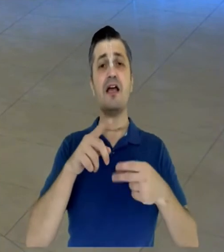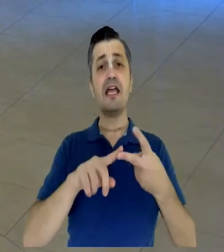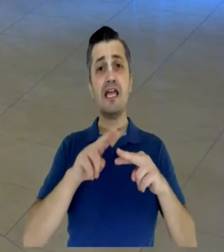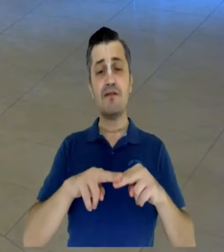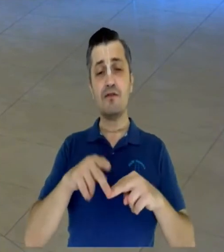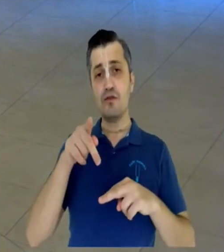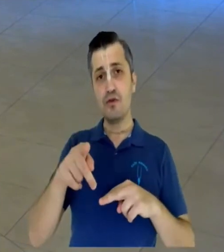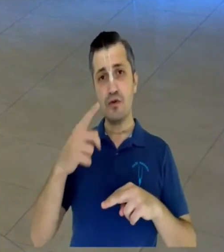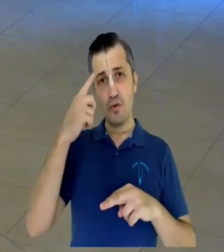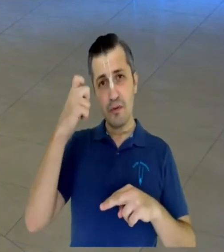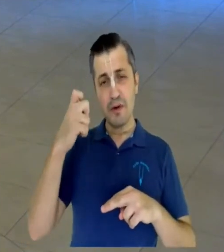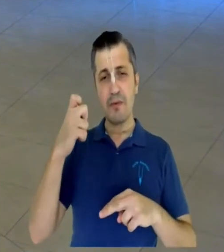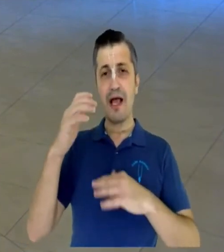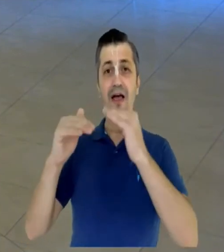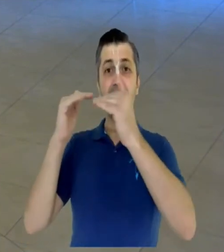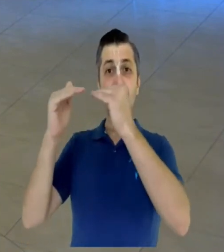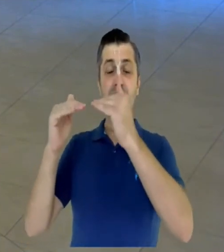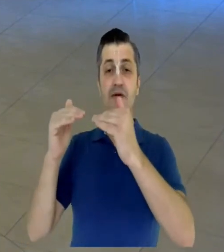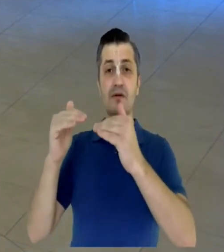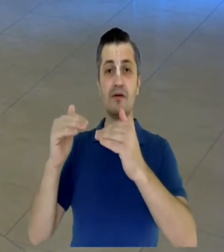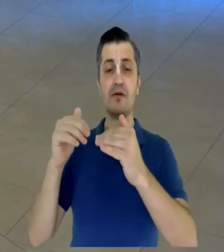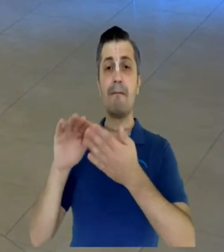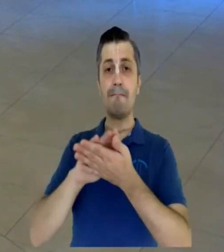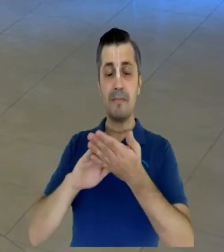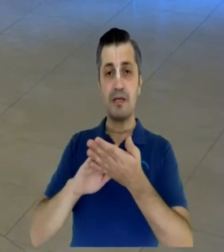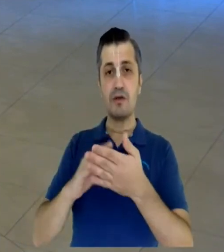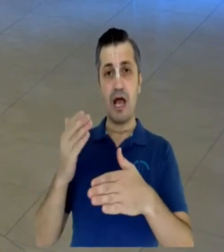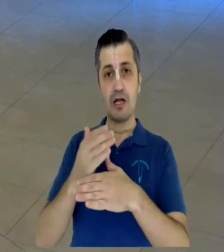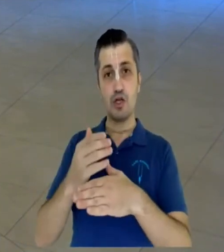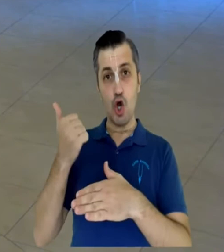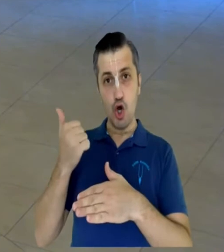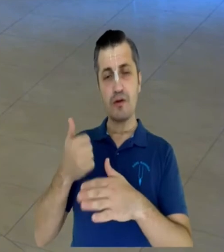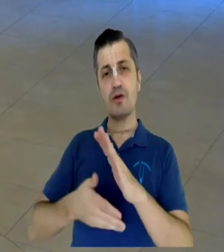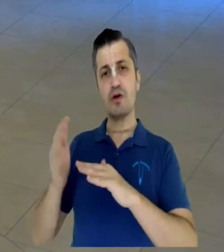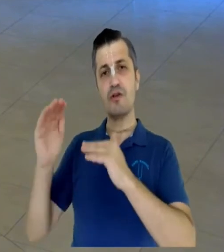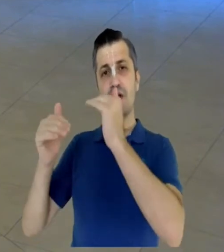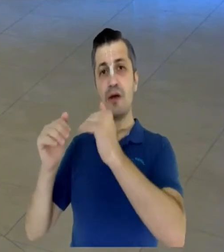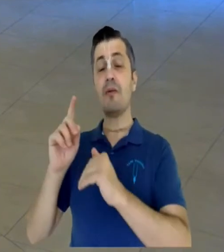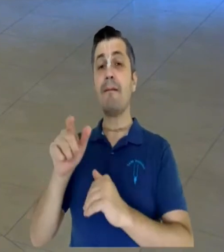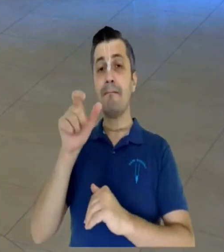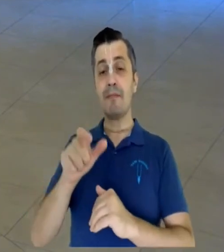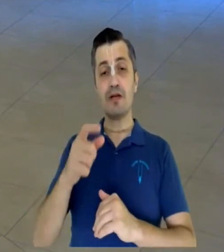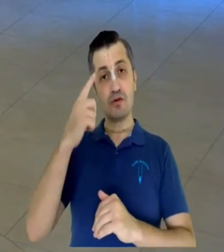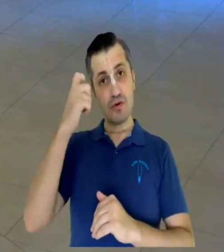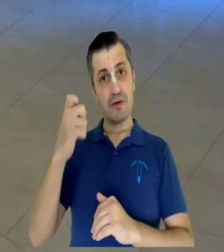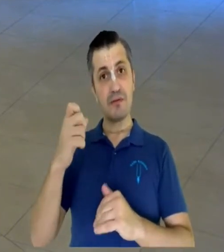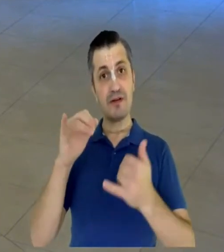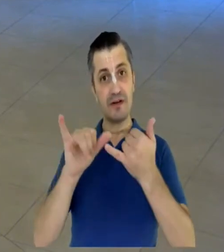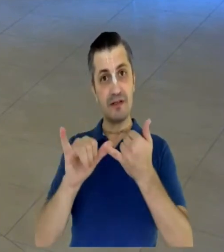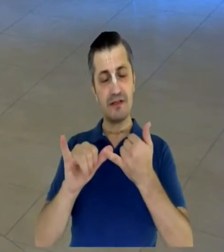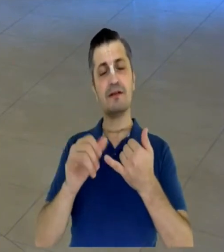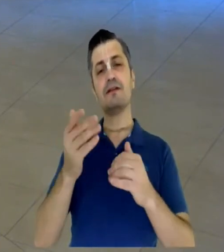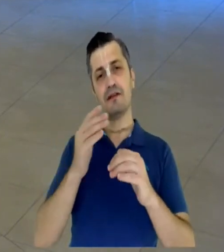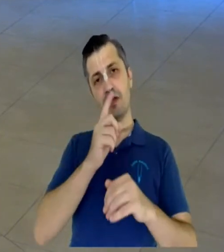different departmental heads in a government. So they're actual administrators of the Lord,